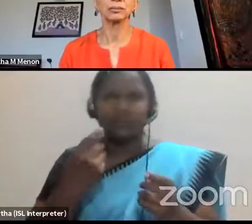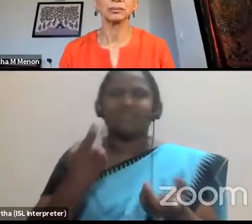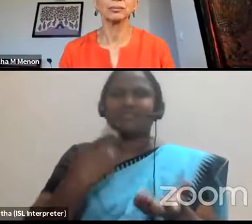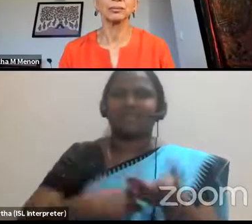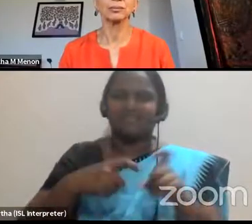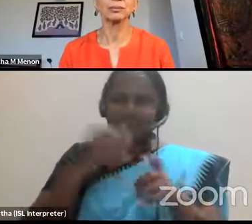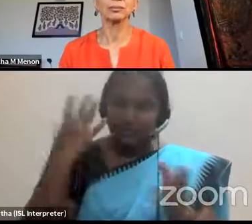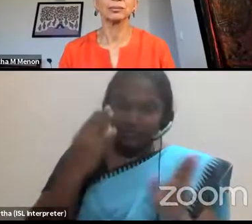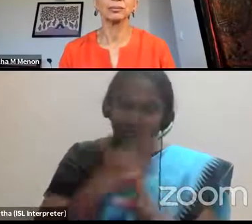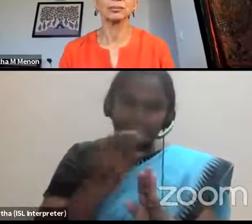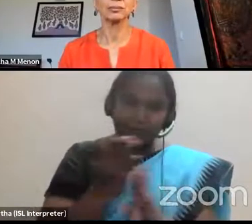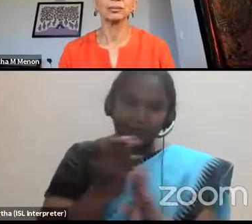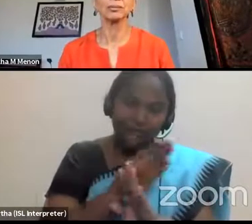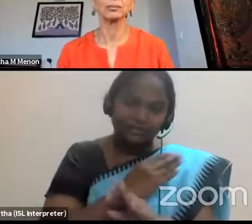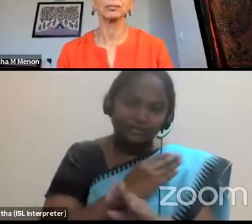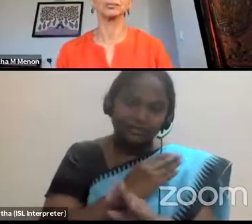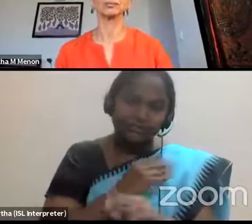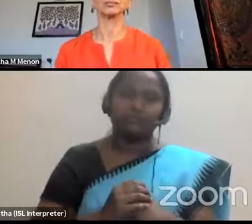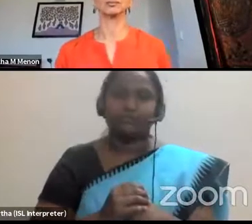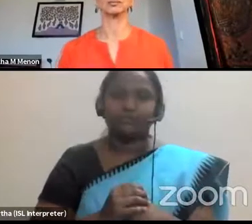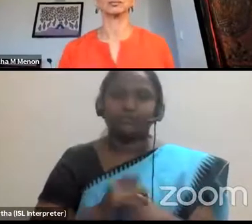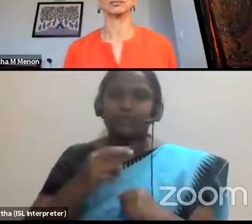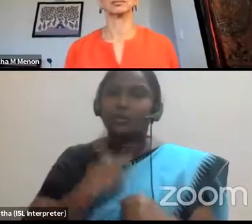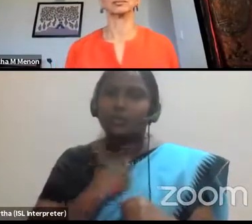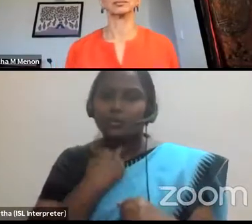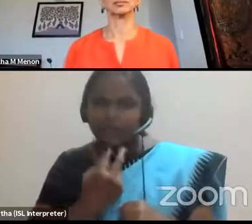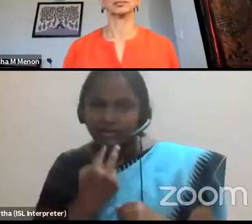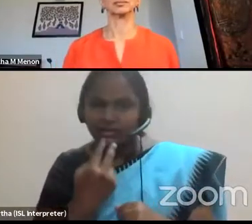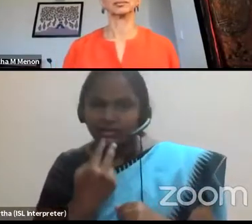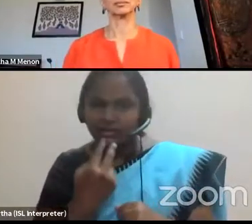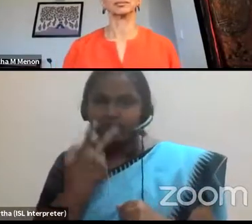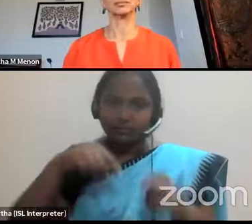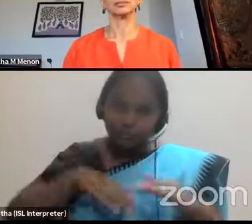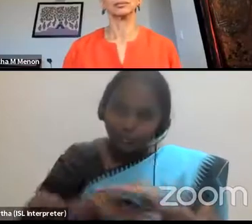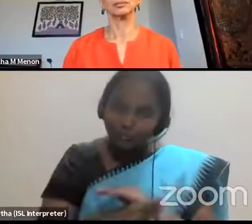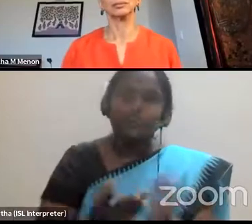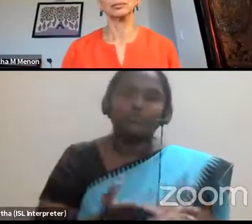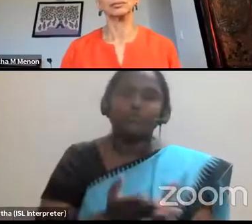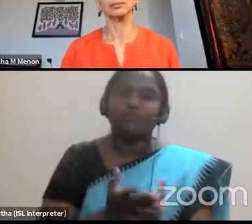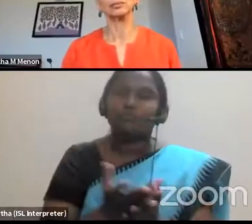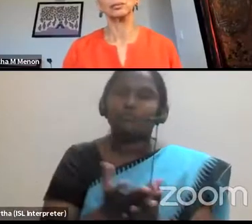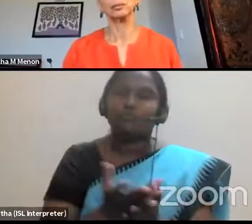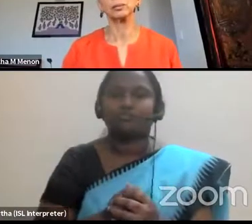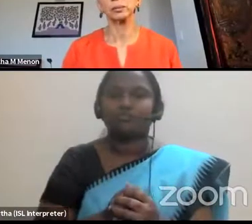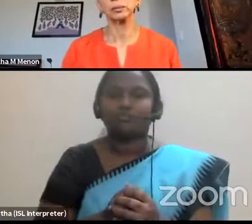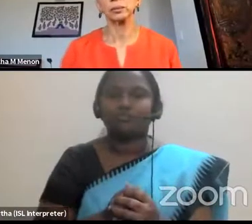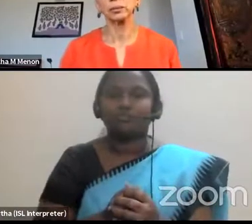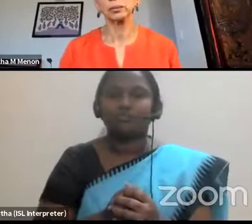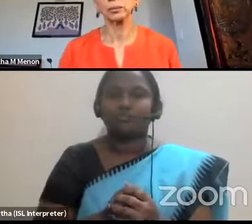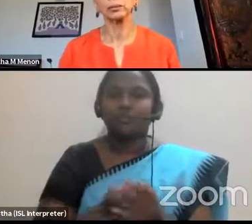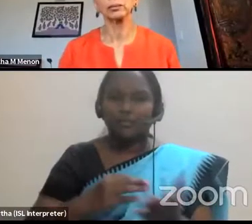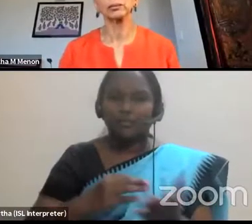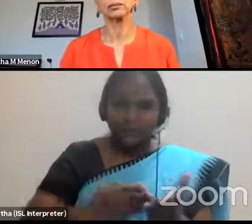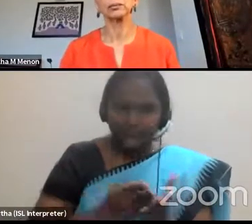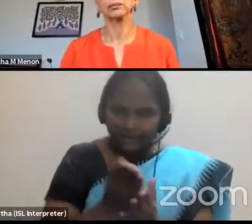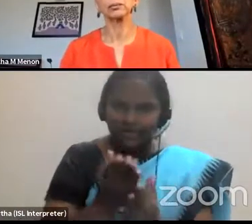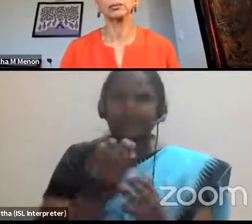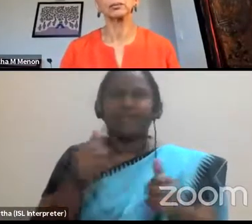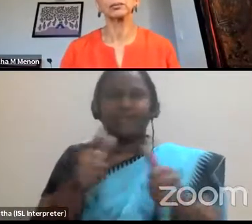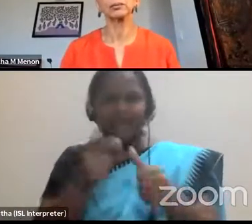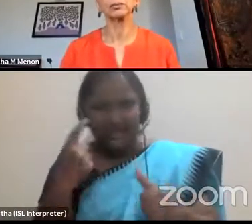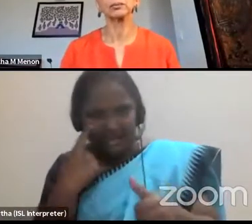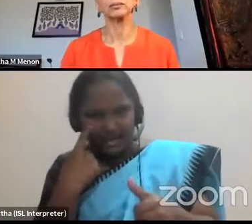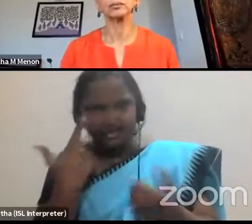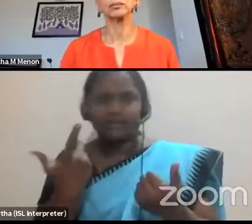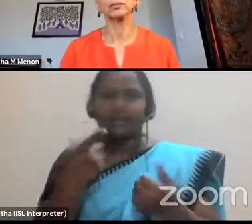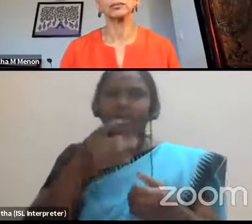recording in the past. So his voice was synthesized through that, and through AI, you can